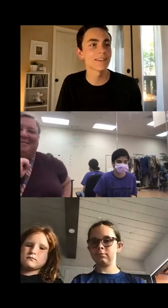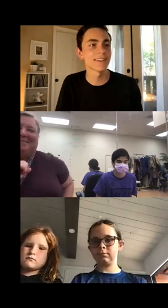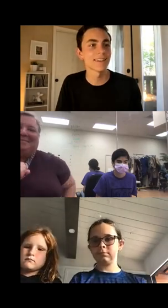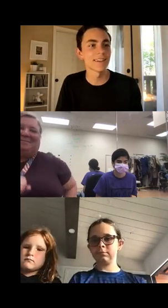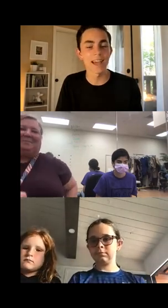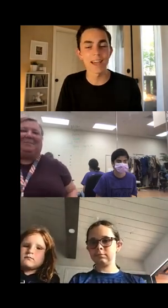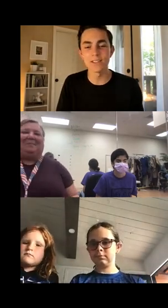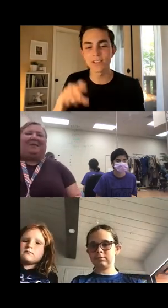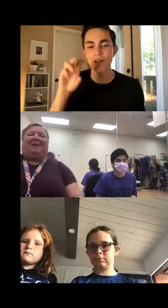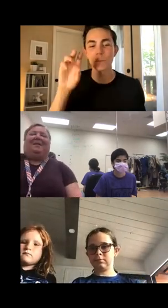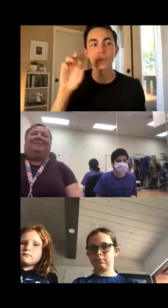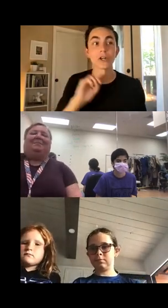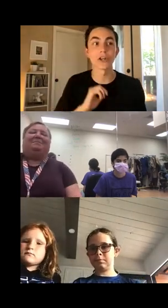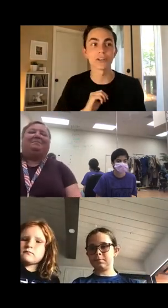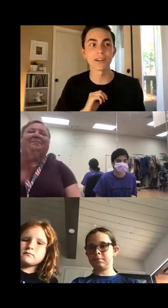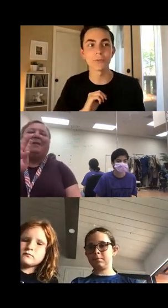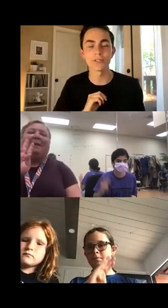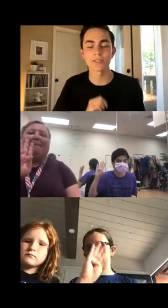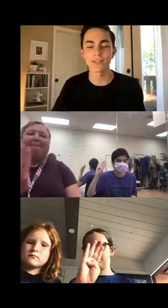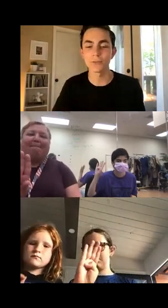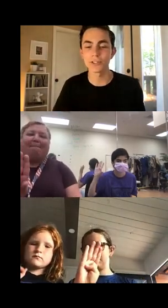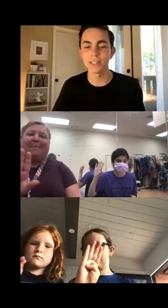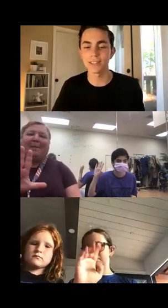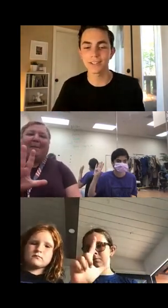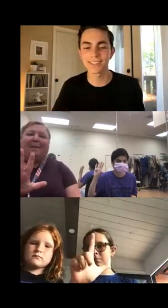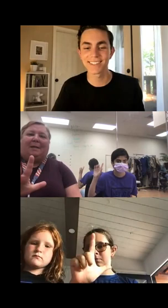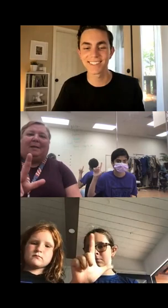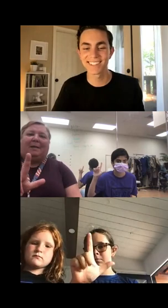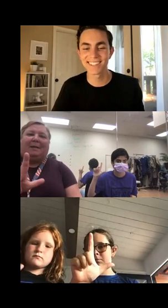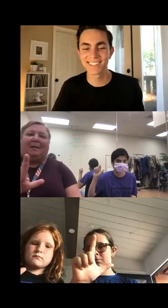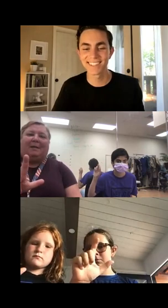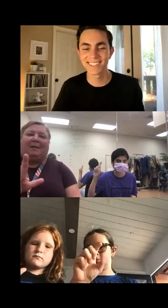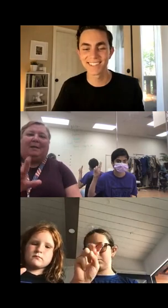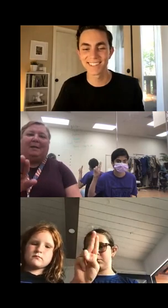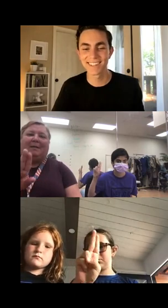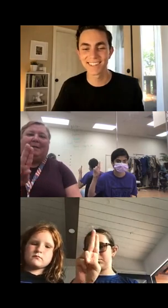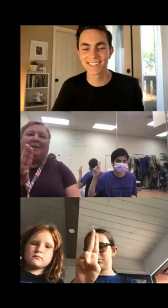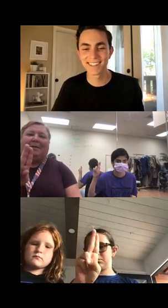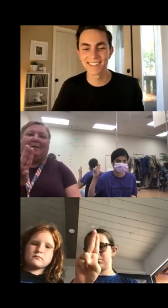Good. And blur. I almost cheated there.